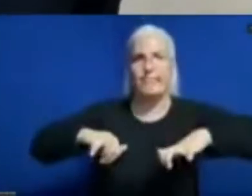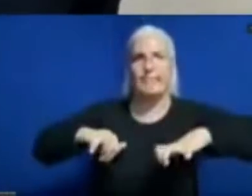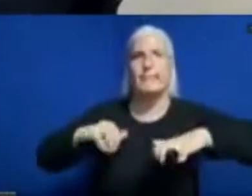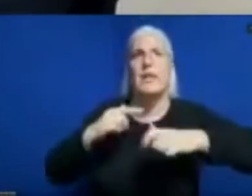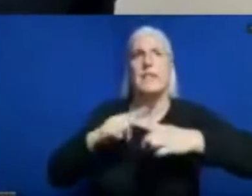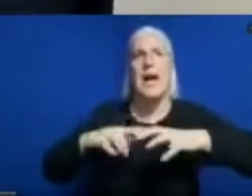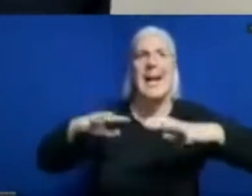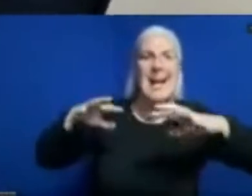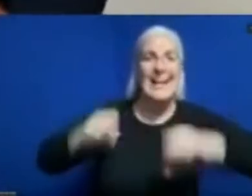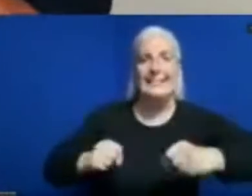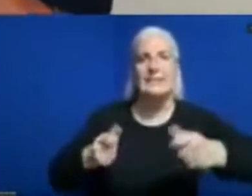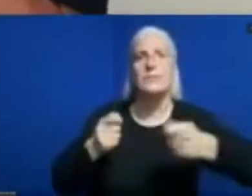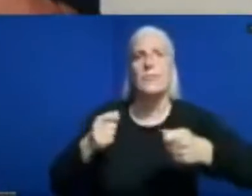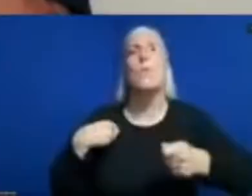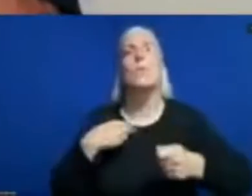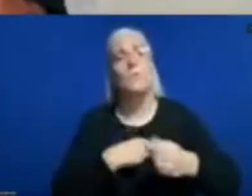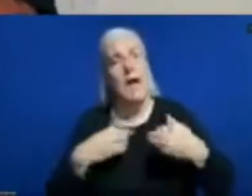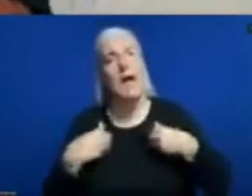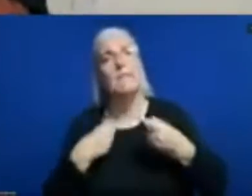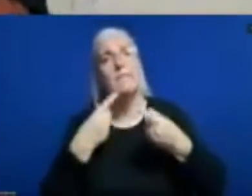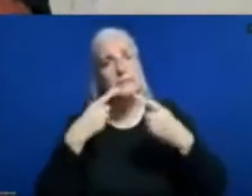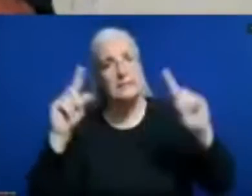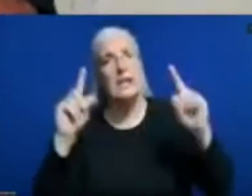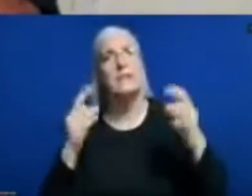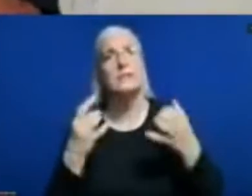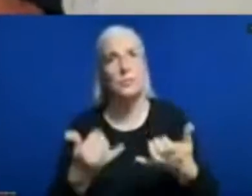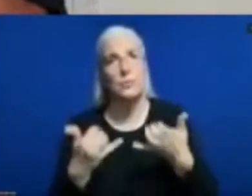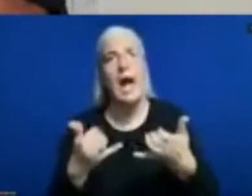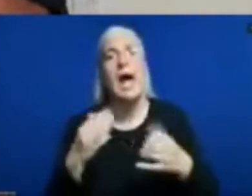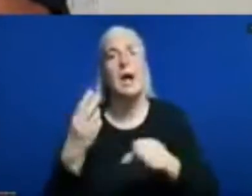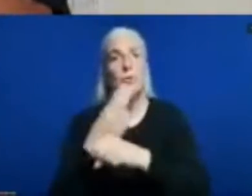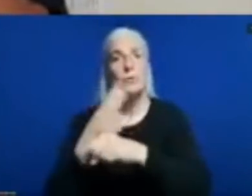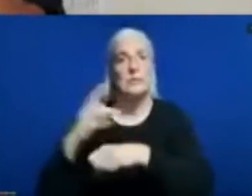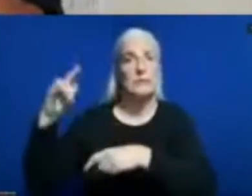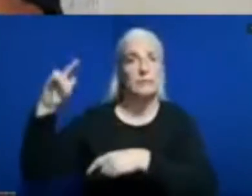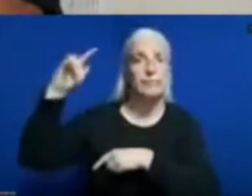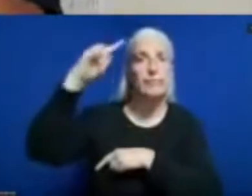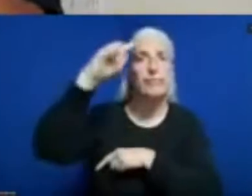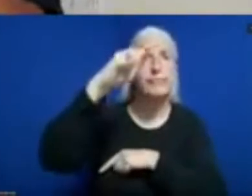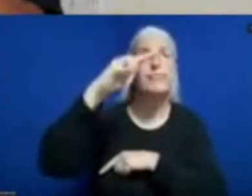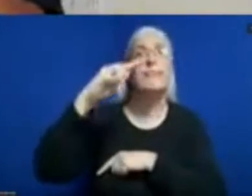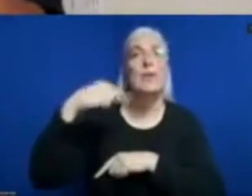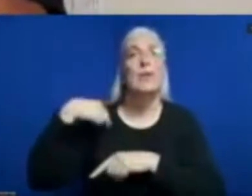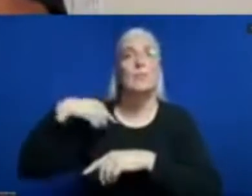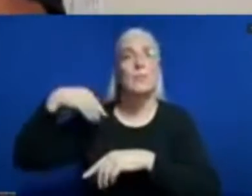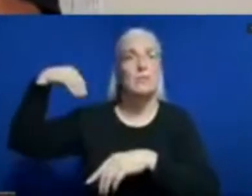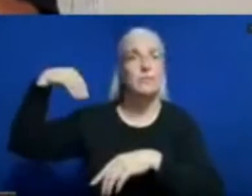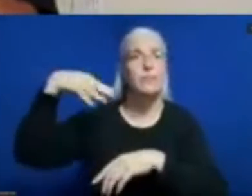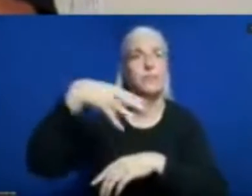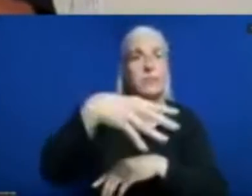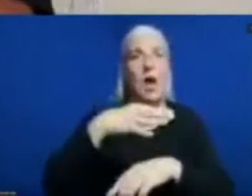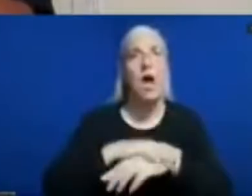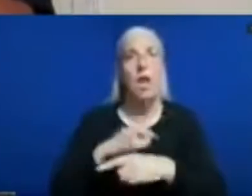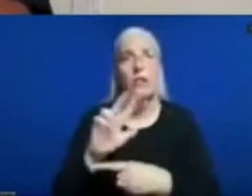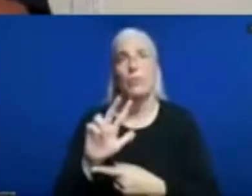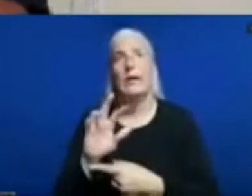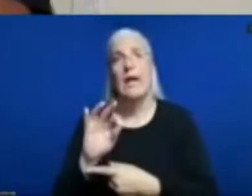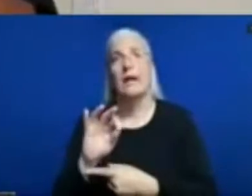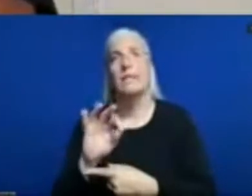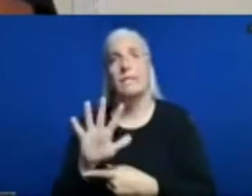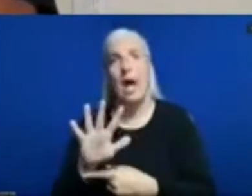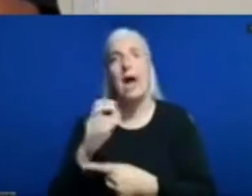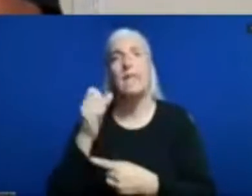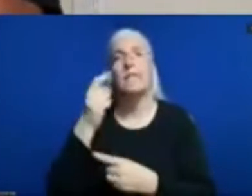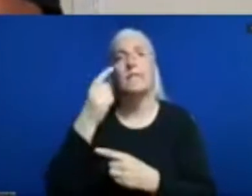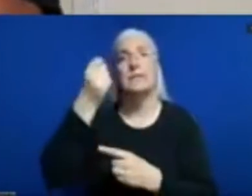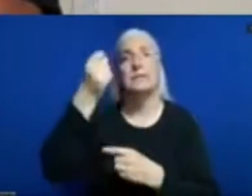along the escarpment, and then down once it gets on the 395 corridor with the various wind conditions that exist there,